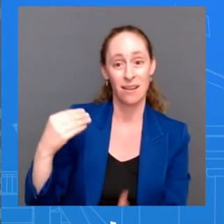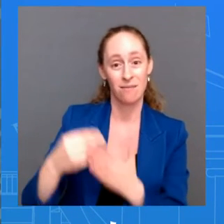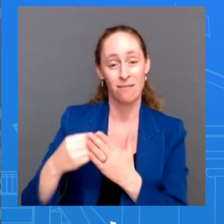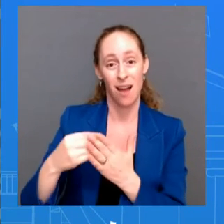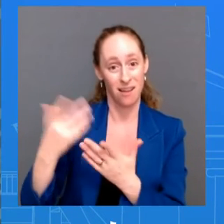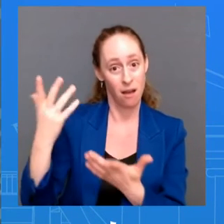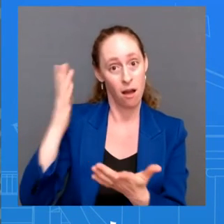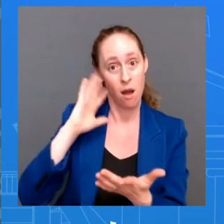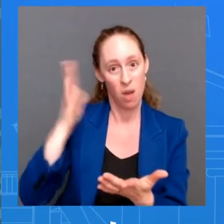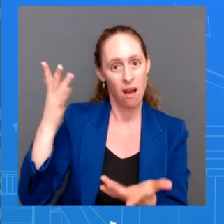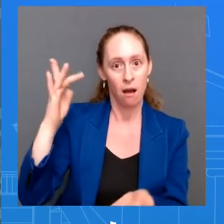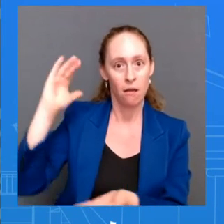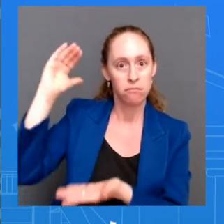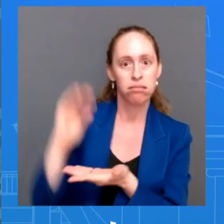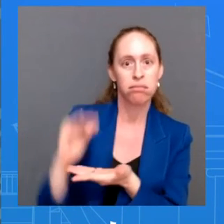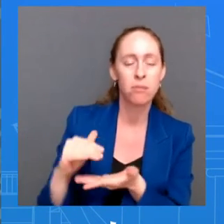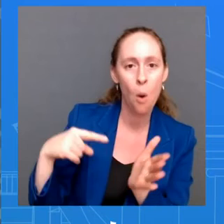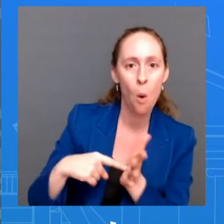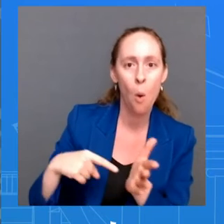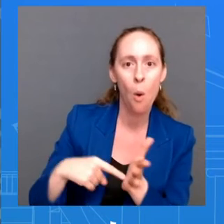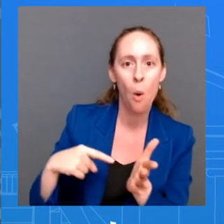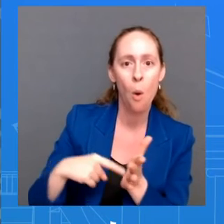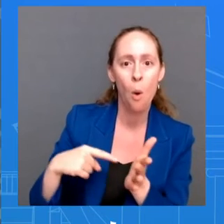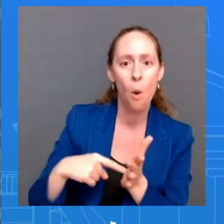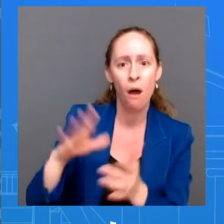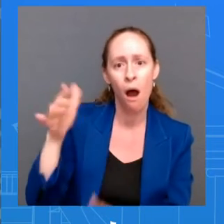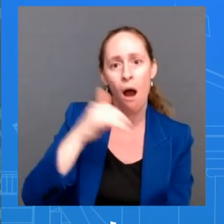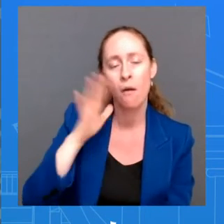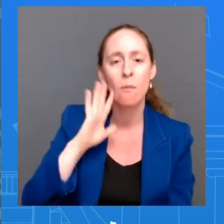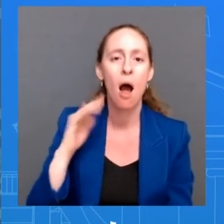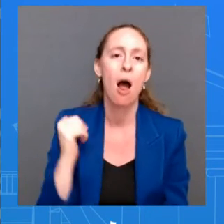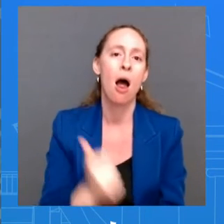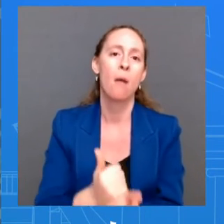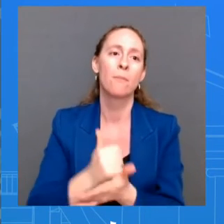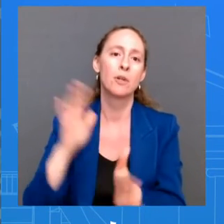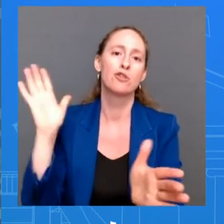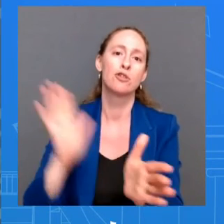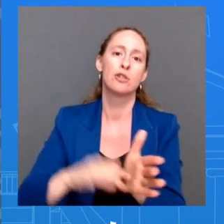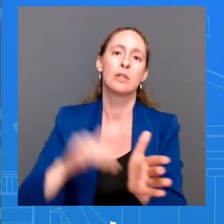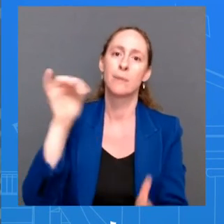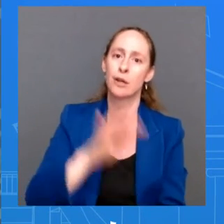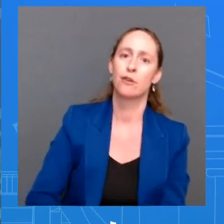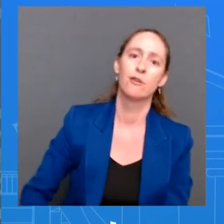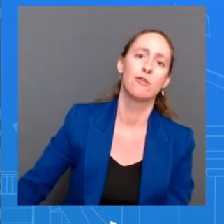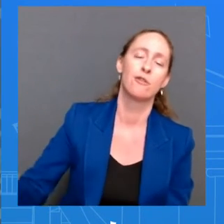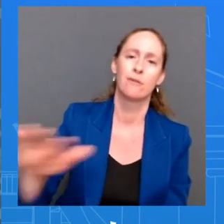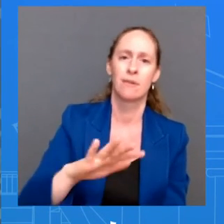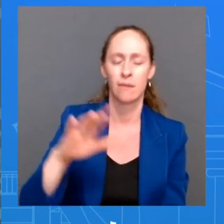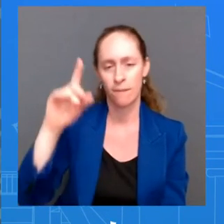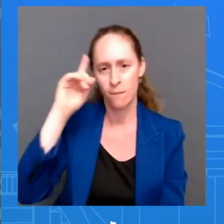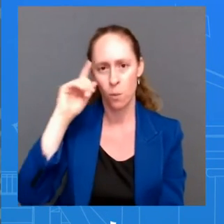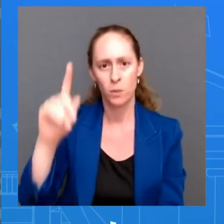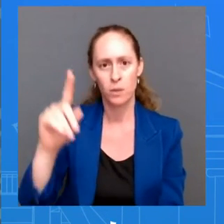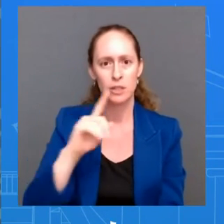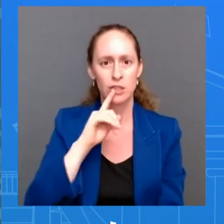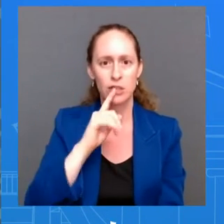That $300 billion deficit reduction on top of the $1.7 billion deficit that we saw last